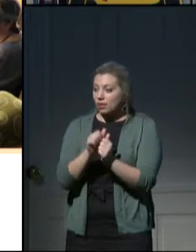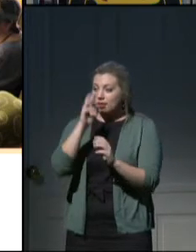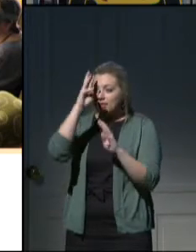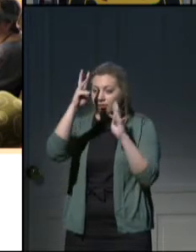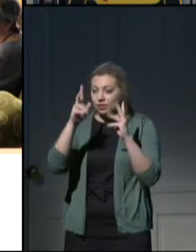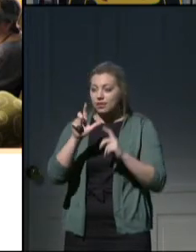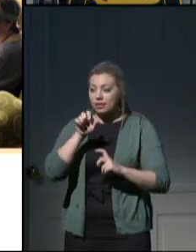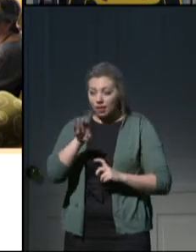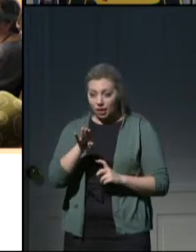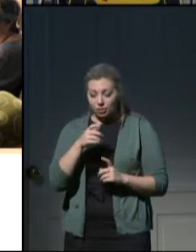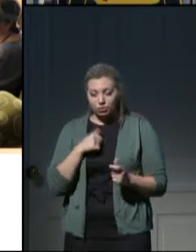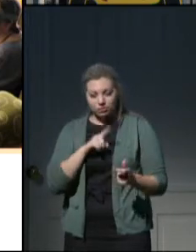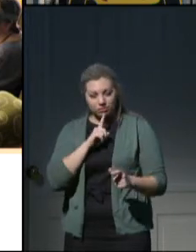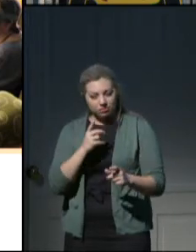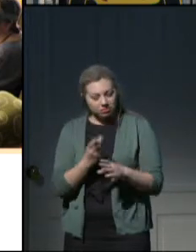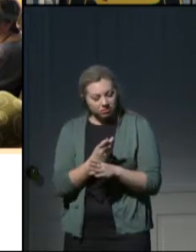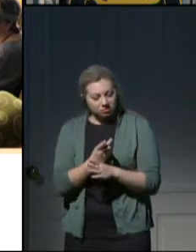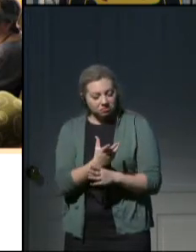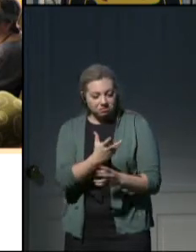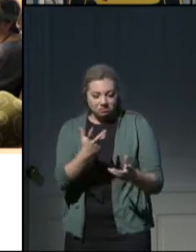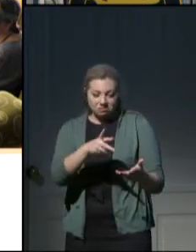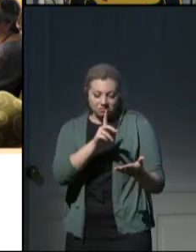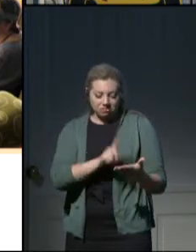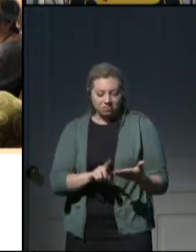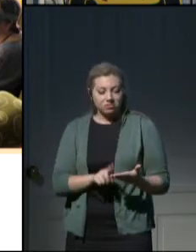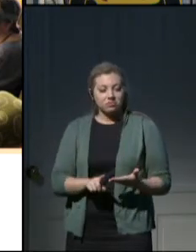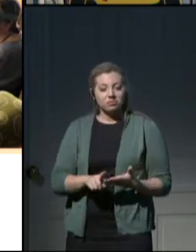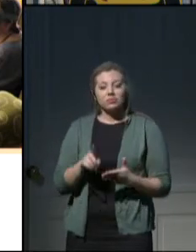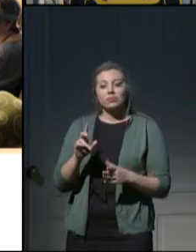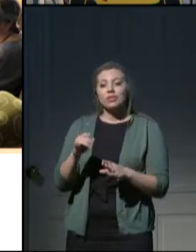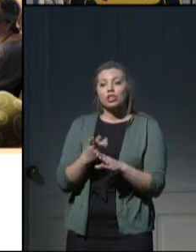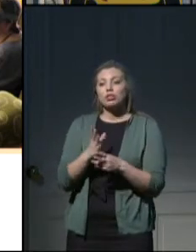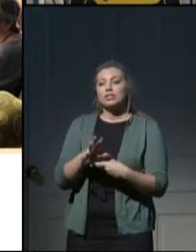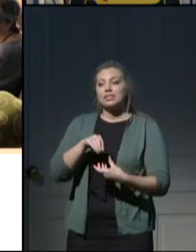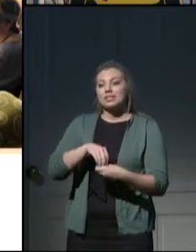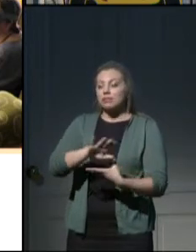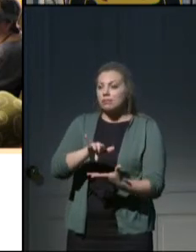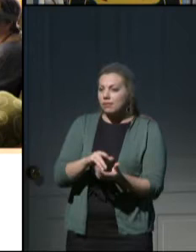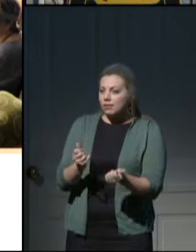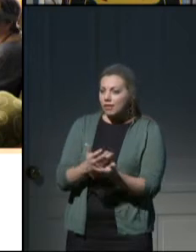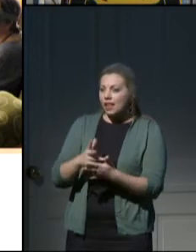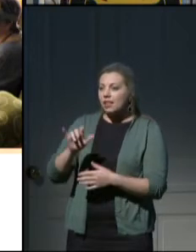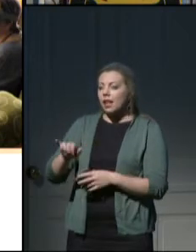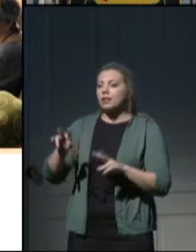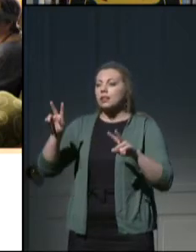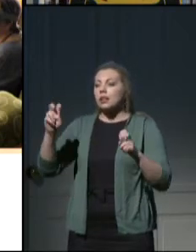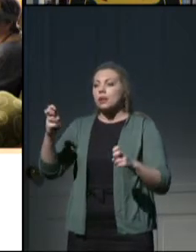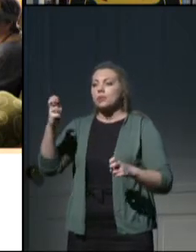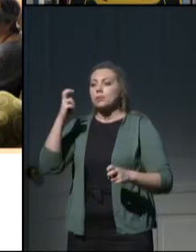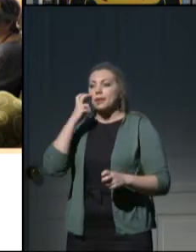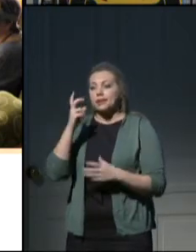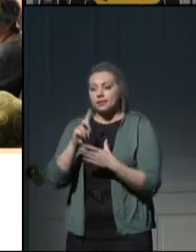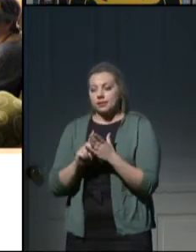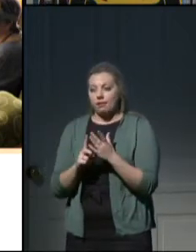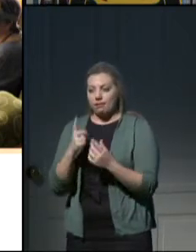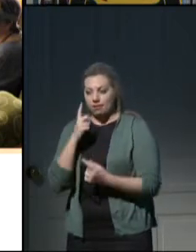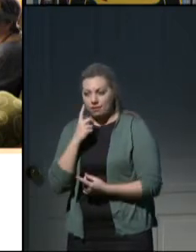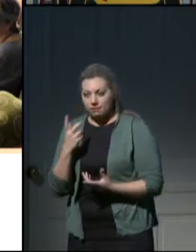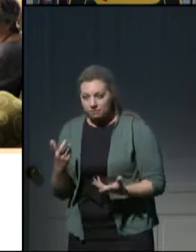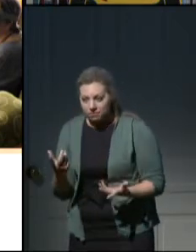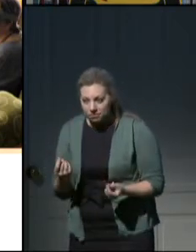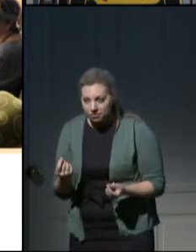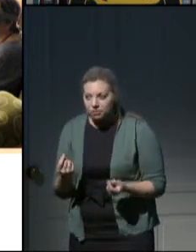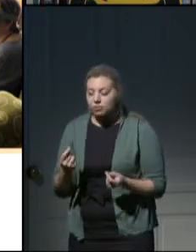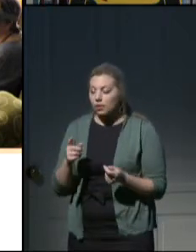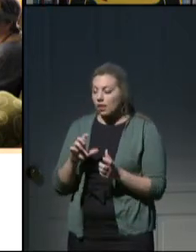And we did a lot of research, putting the user at the center of it all and applying design thinking to look into how